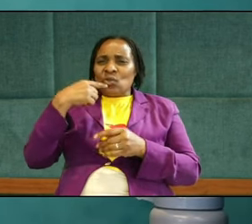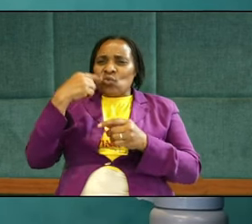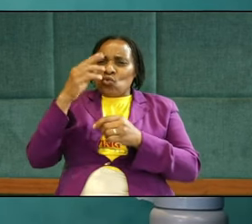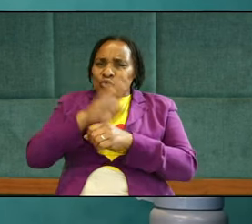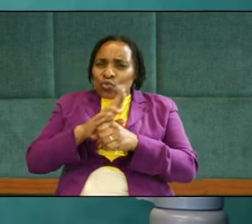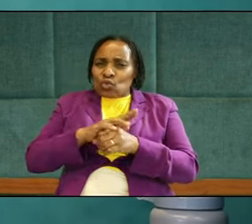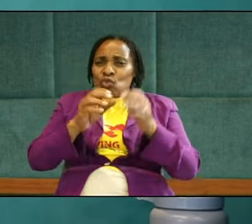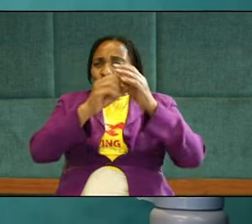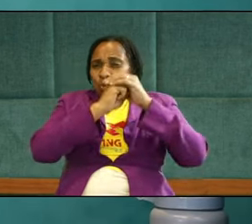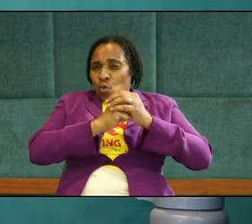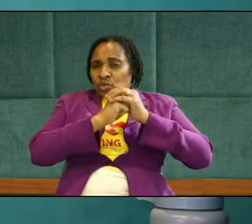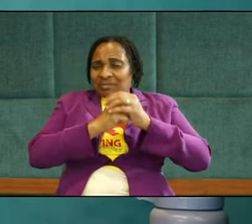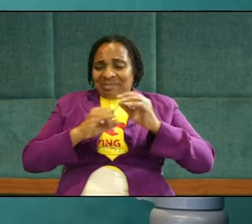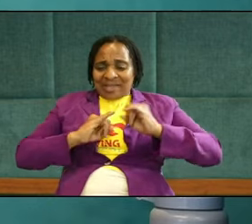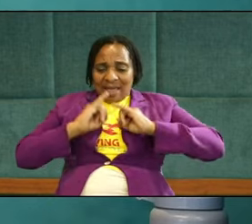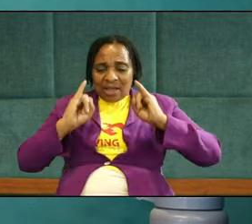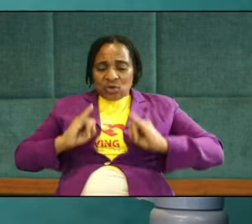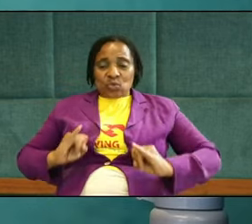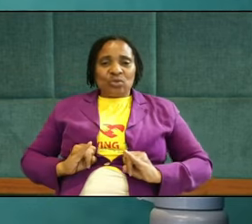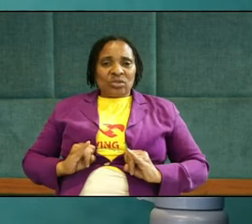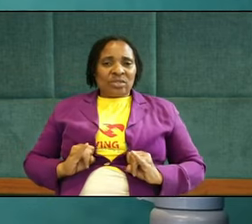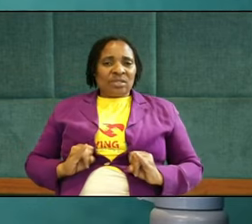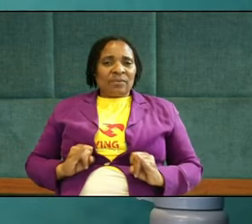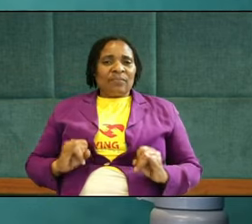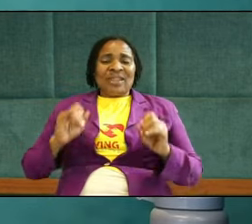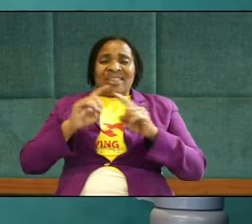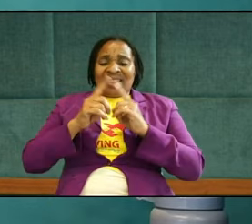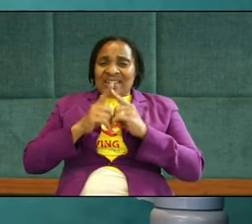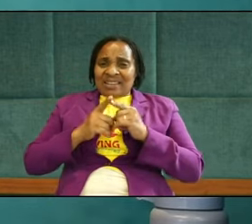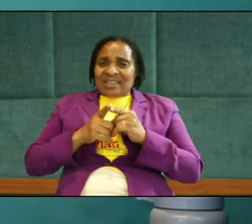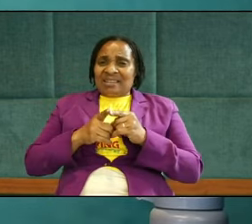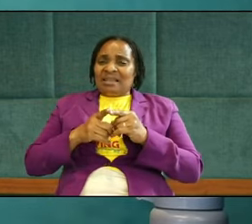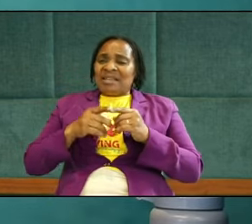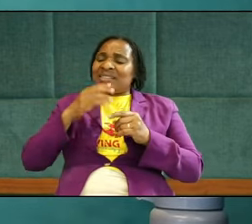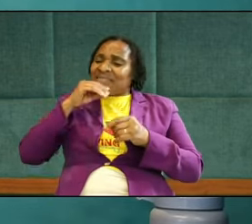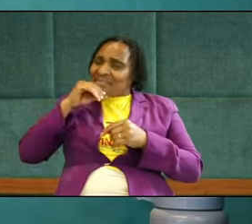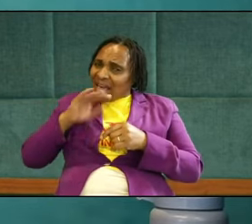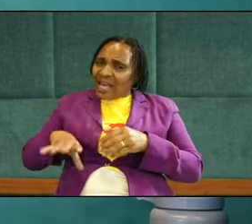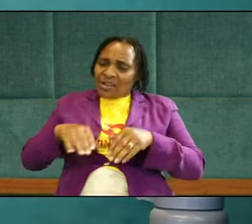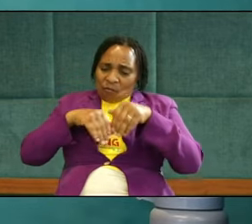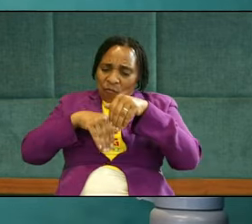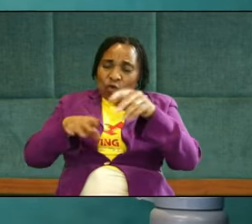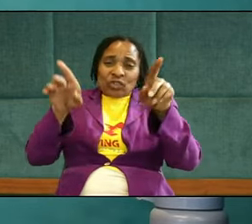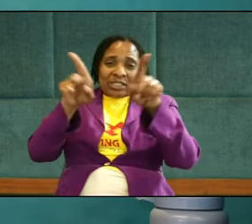to worship idols. Yeah. And Manasseh followed the same steps.